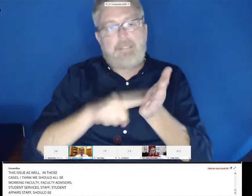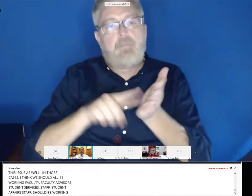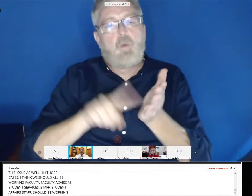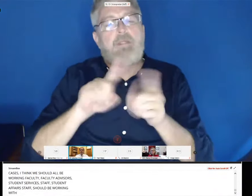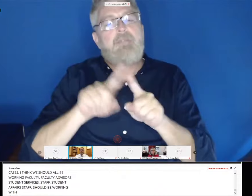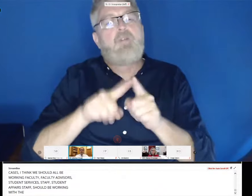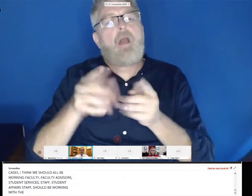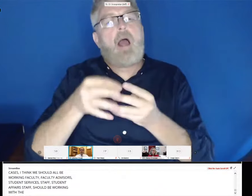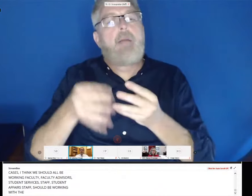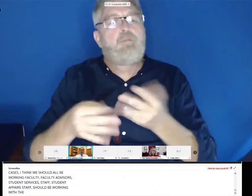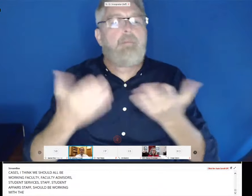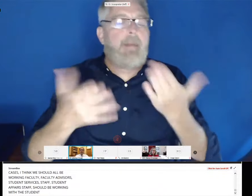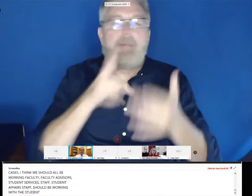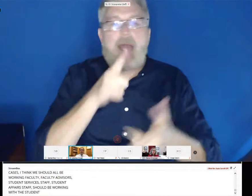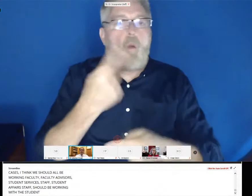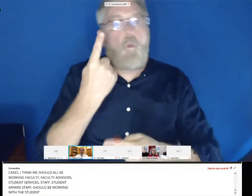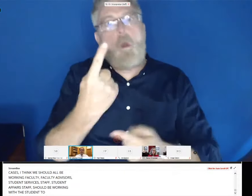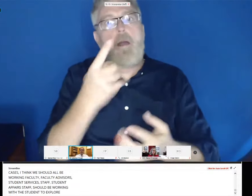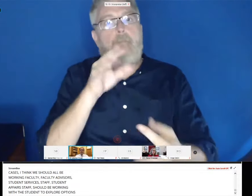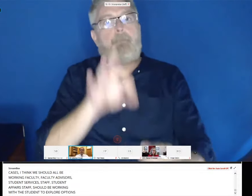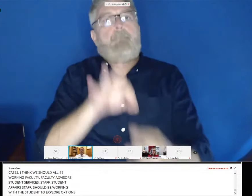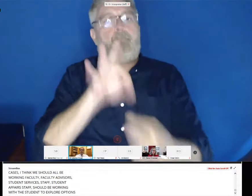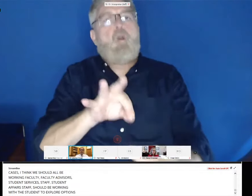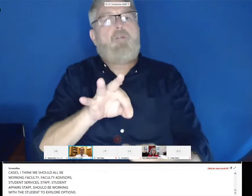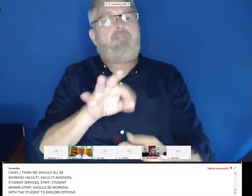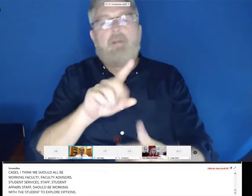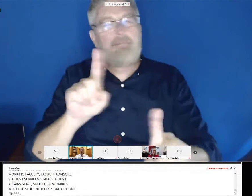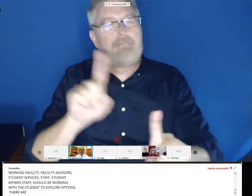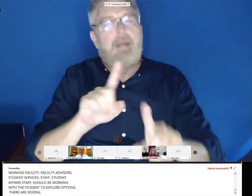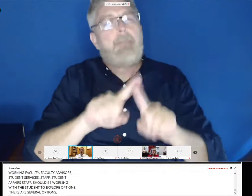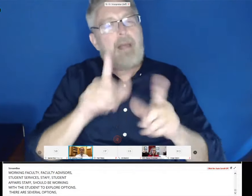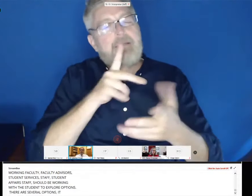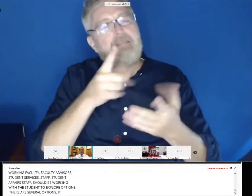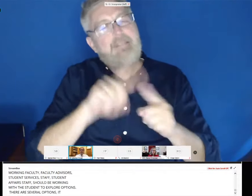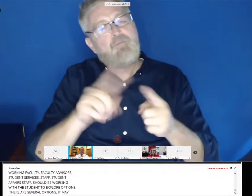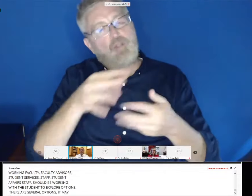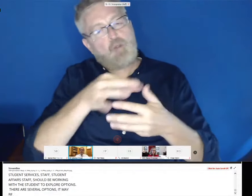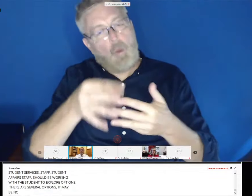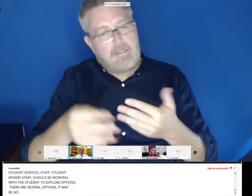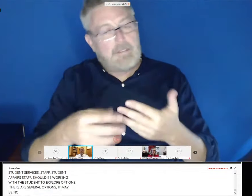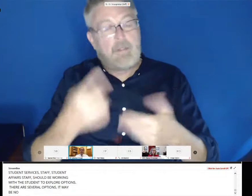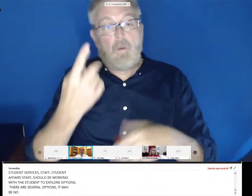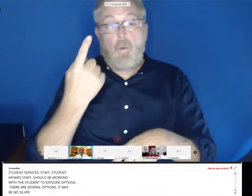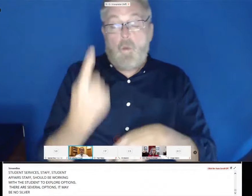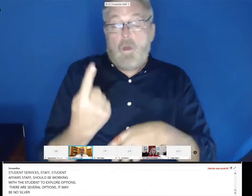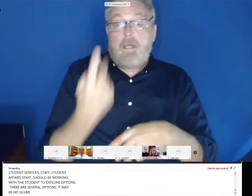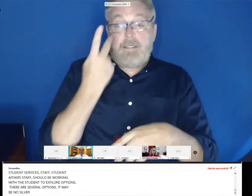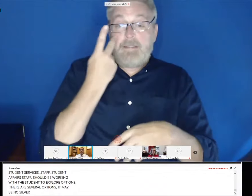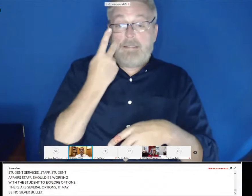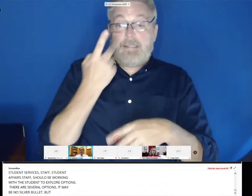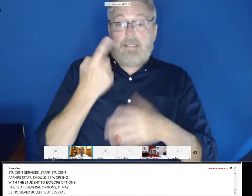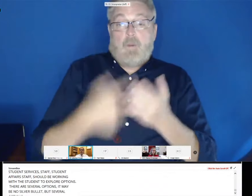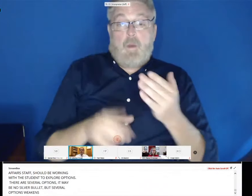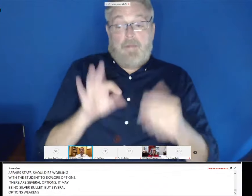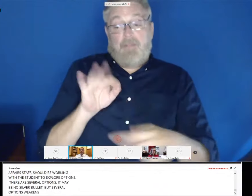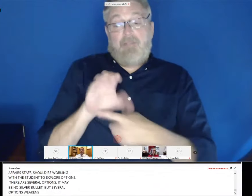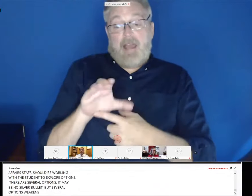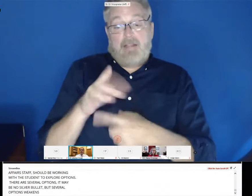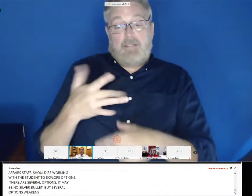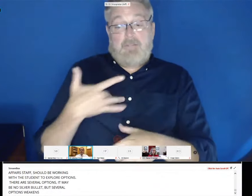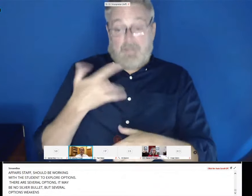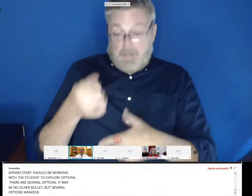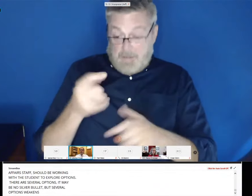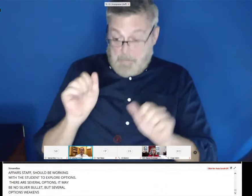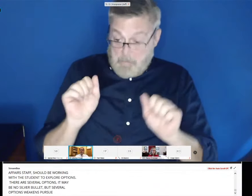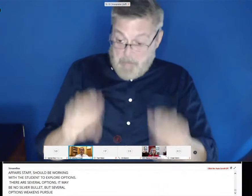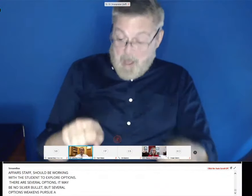several options, maybe no silver bullet, but several options we can pursue with students. One is just to see with the faculty member, is it possible